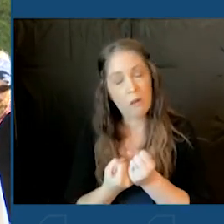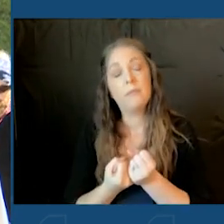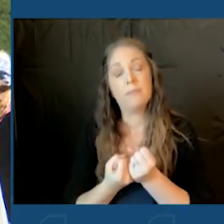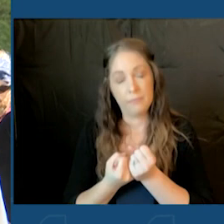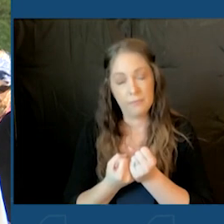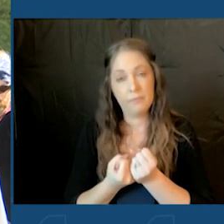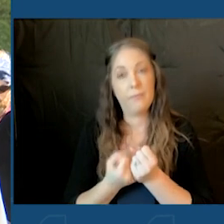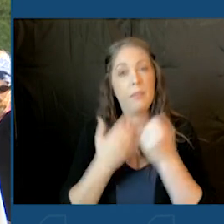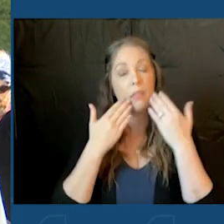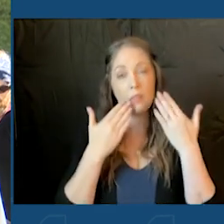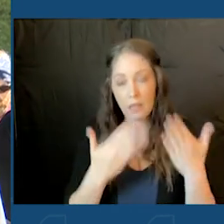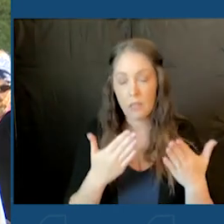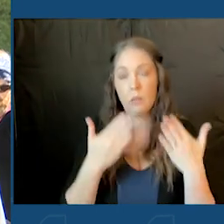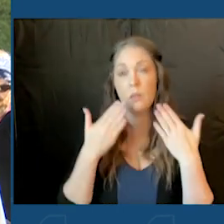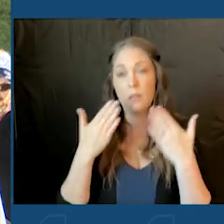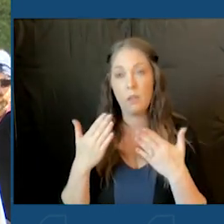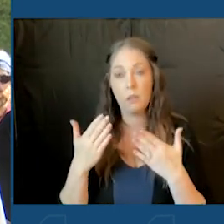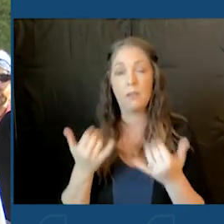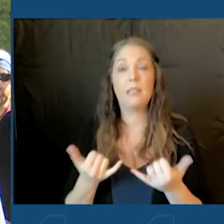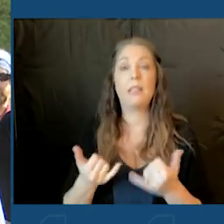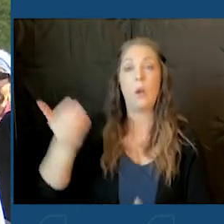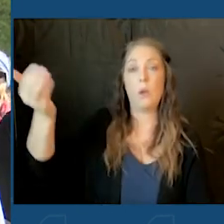thank everyone. I'm going to introduce